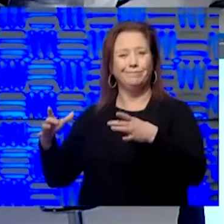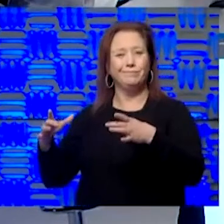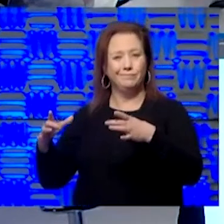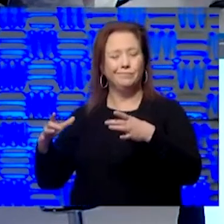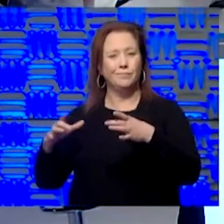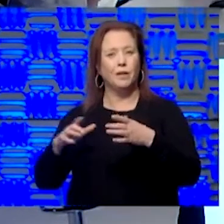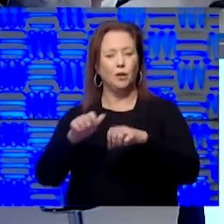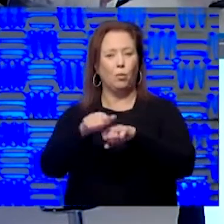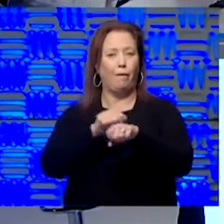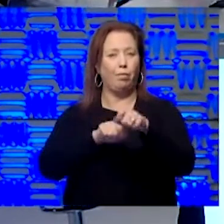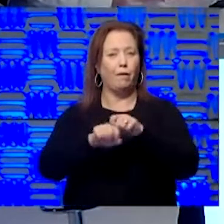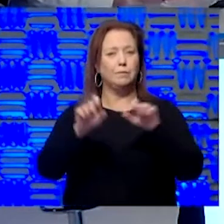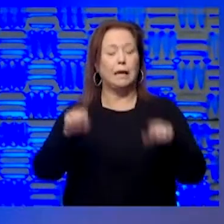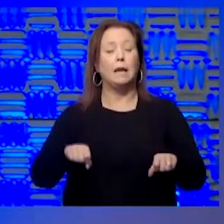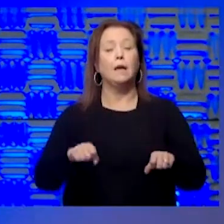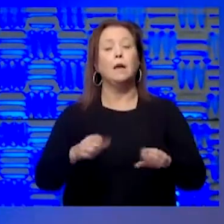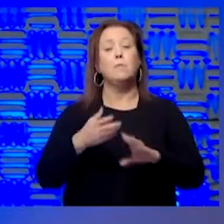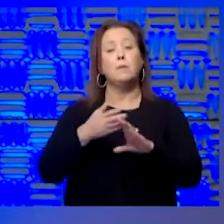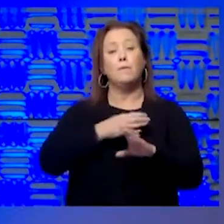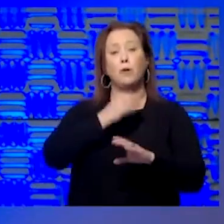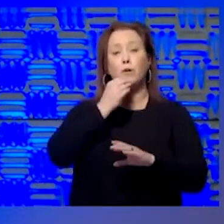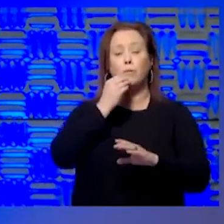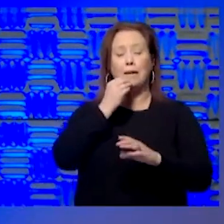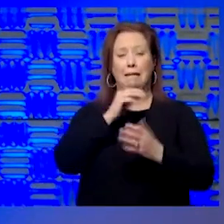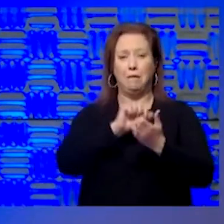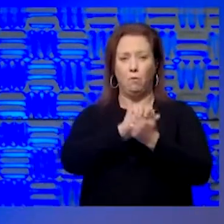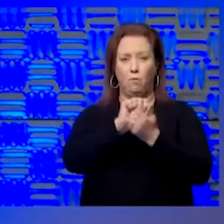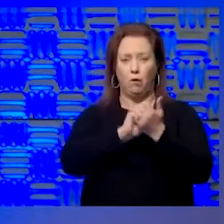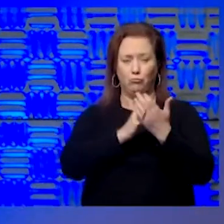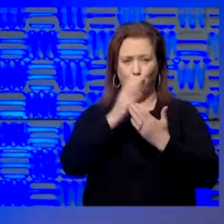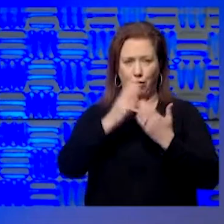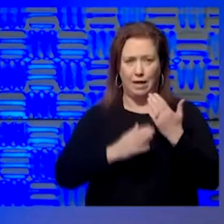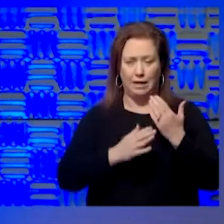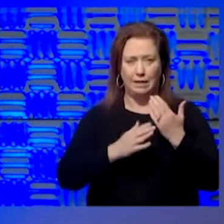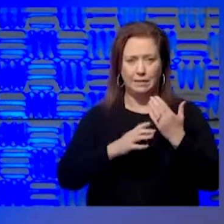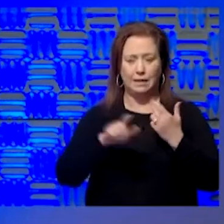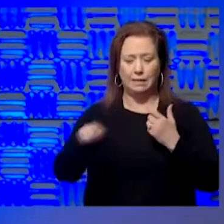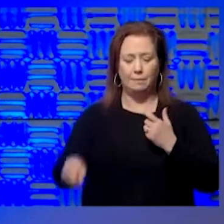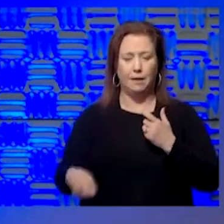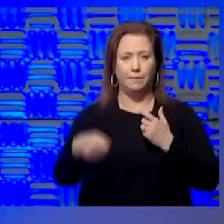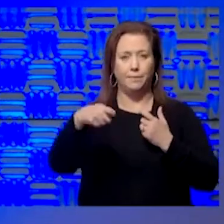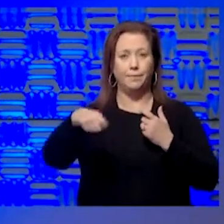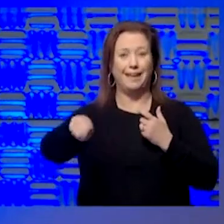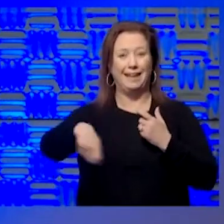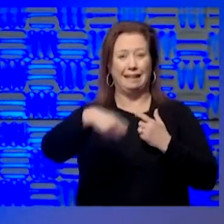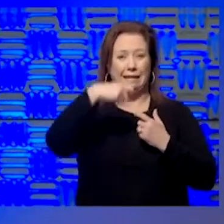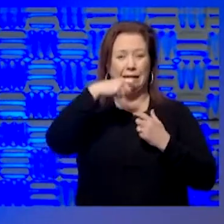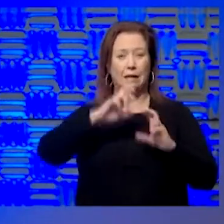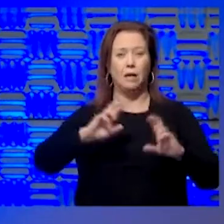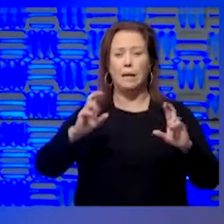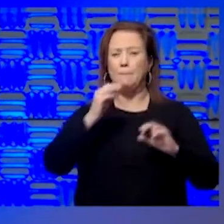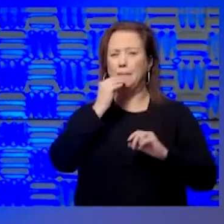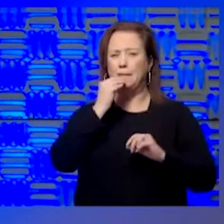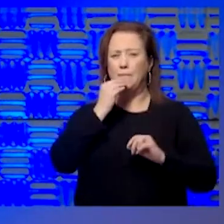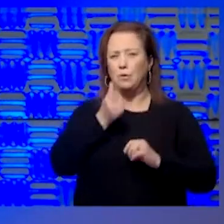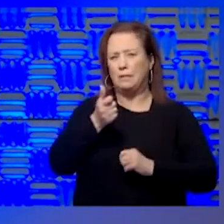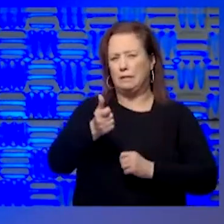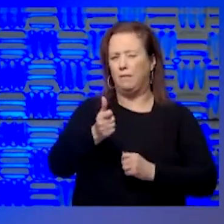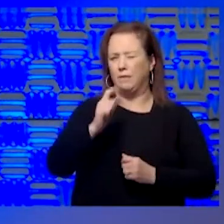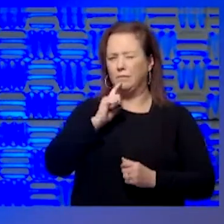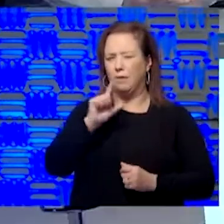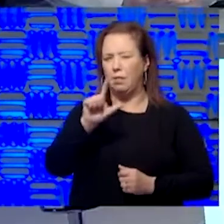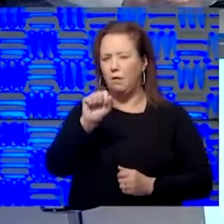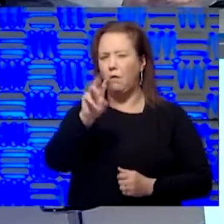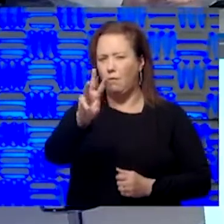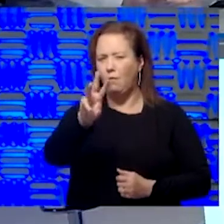And the final thing that you really want to do right before you eat is wash your hands and then pick up your silverware and start eating. But I think on the food itself, it's probably pretty low.